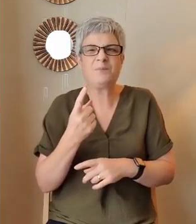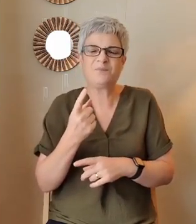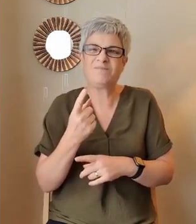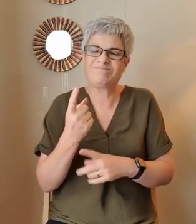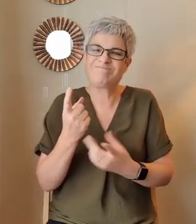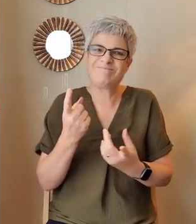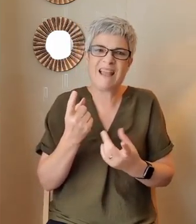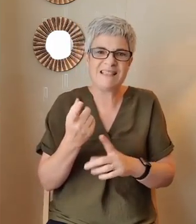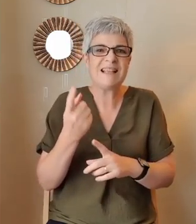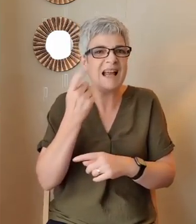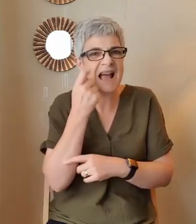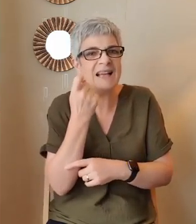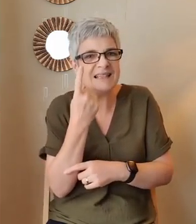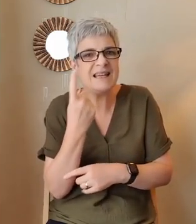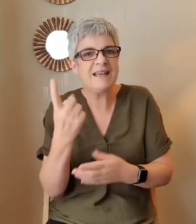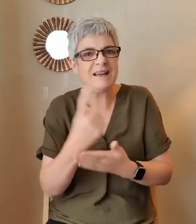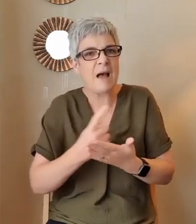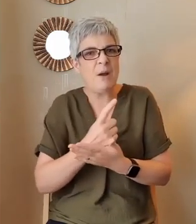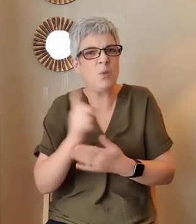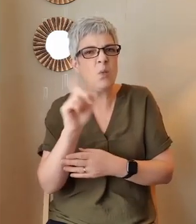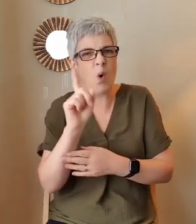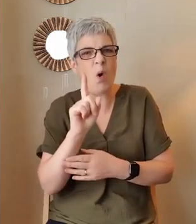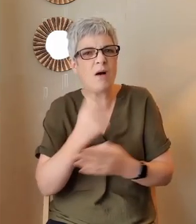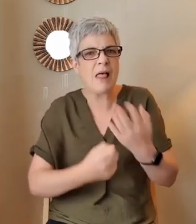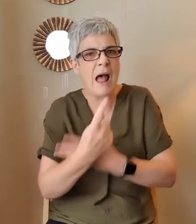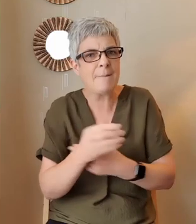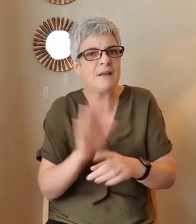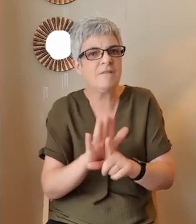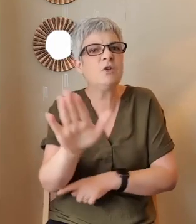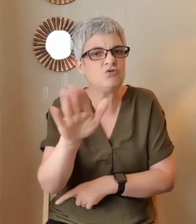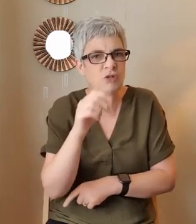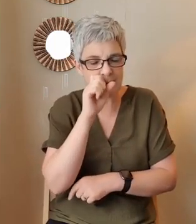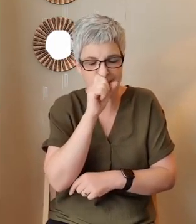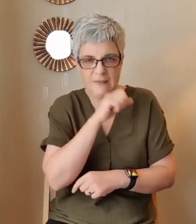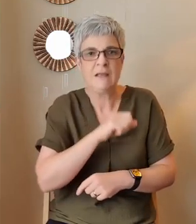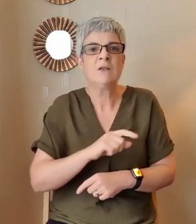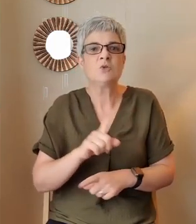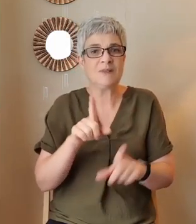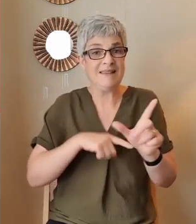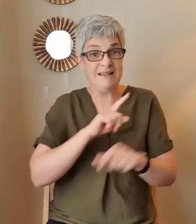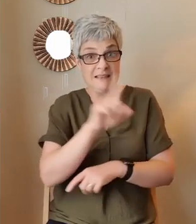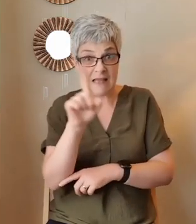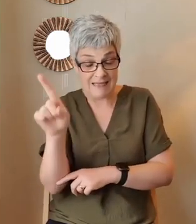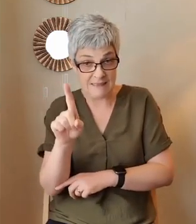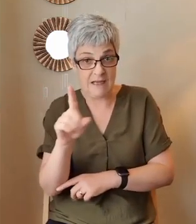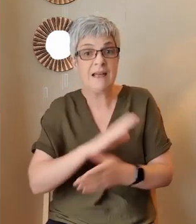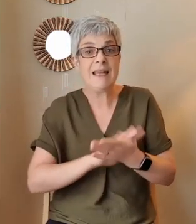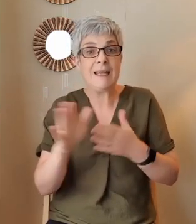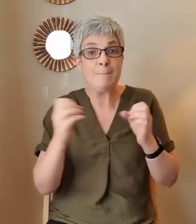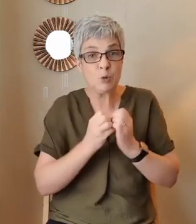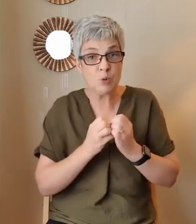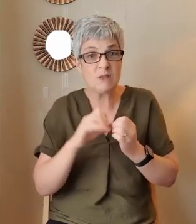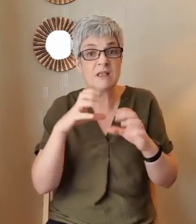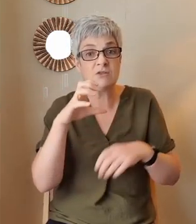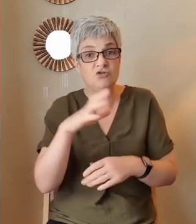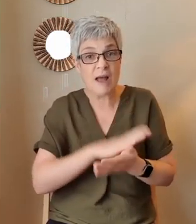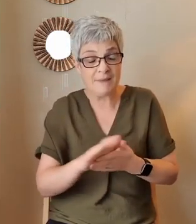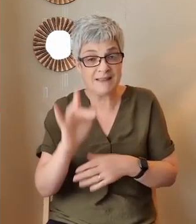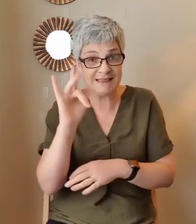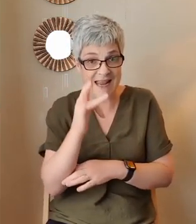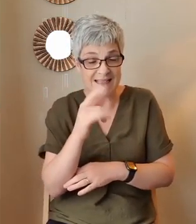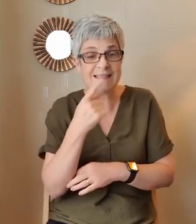was to come. Years later, the writer to the Hebrews says this in chapter 10. It is impossible for